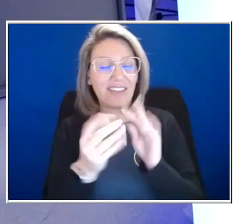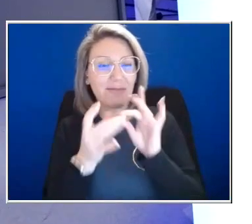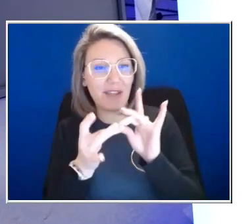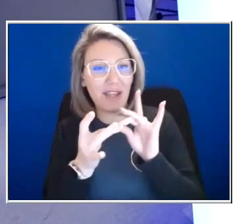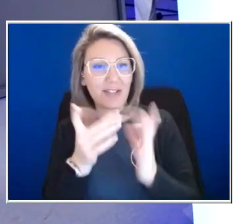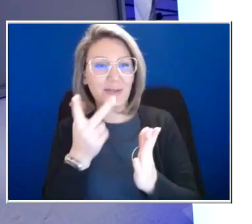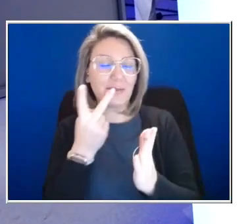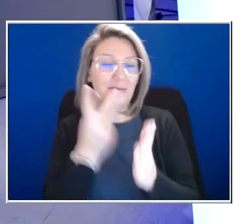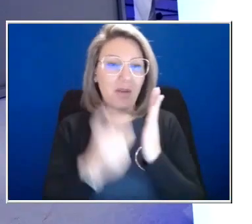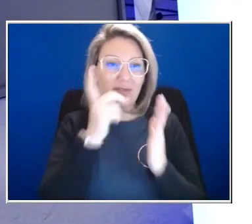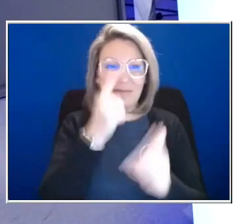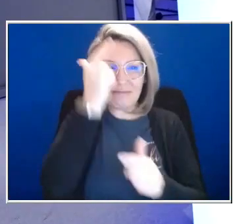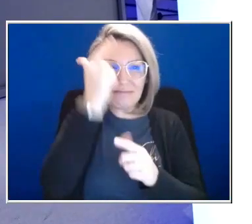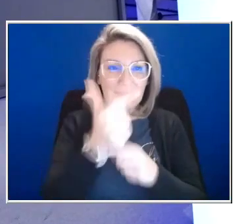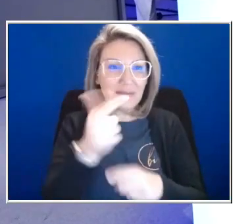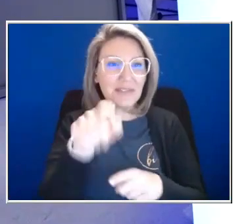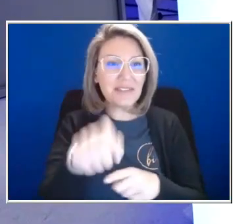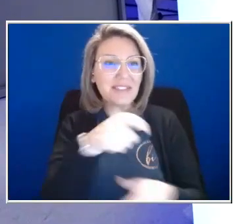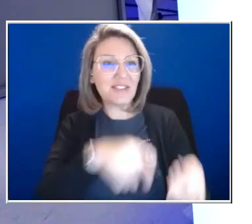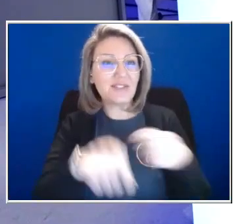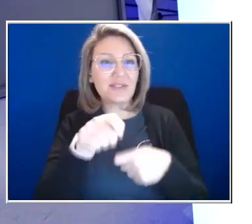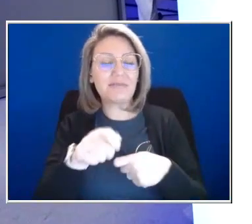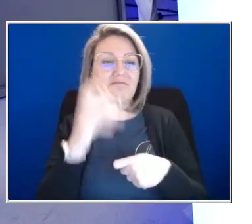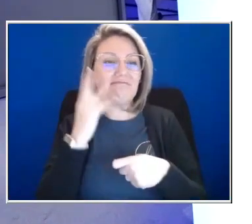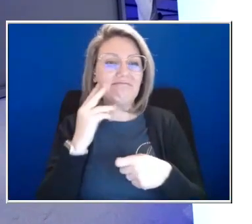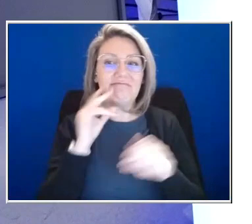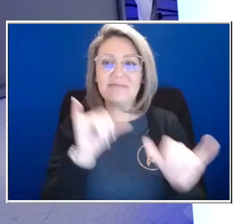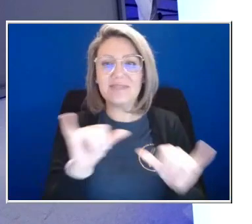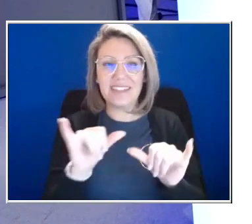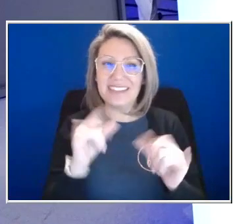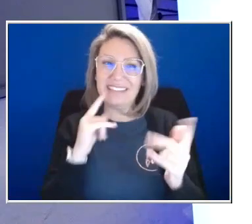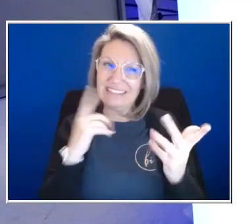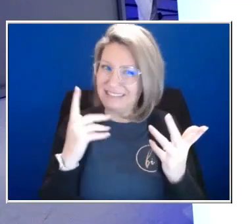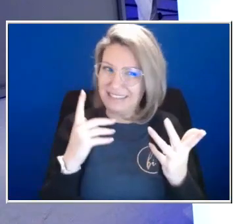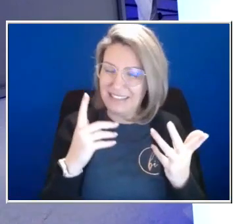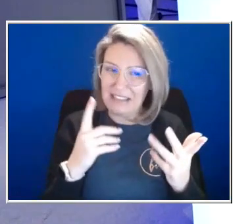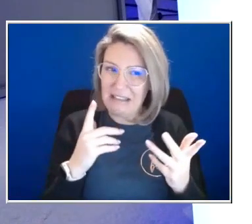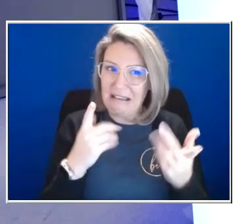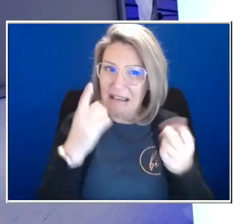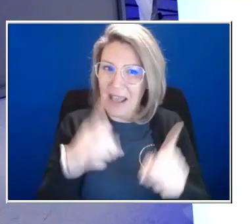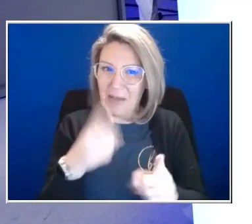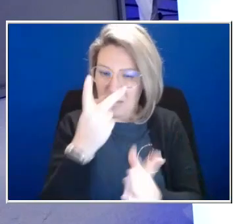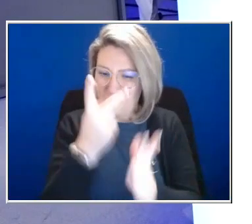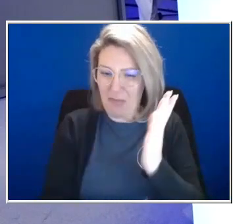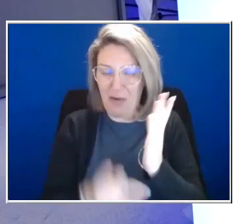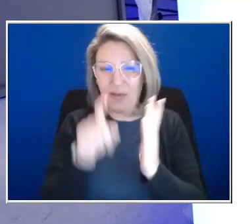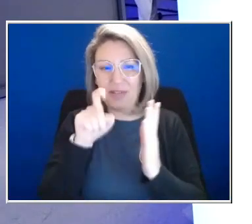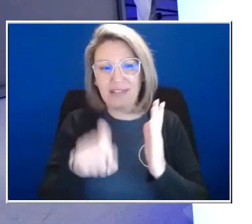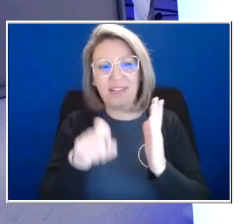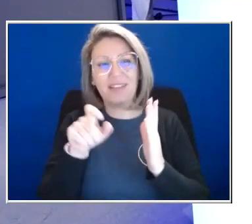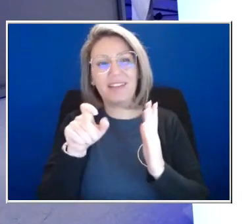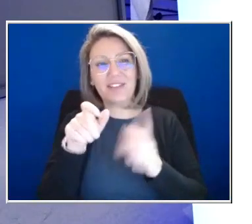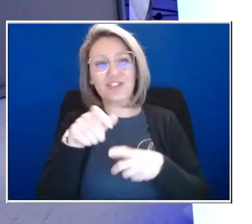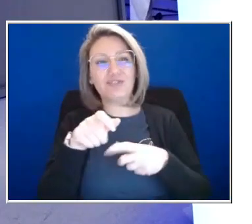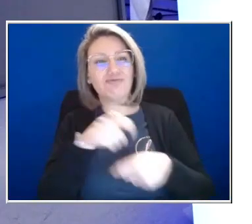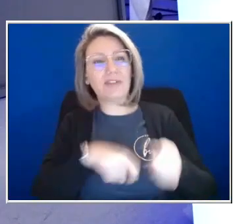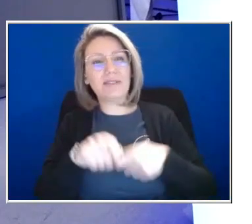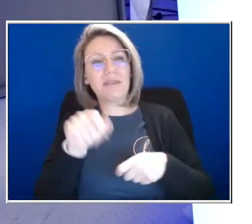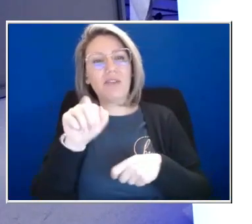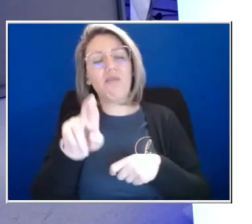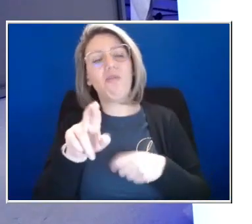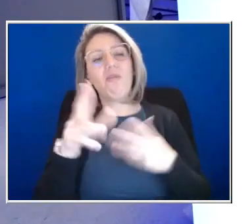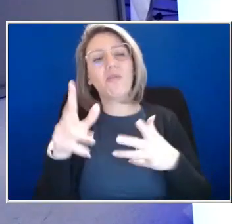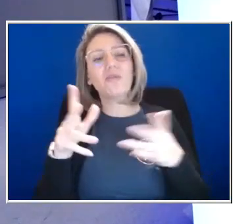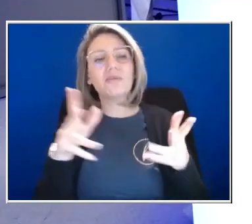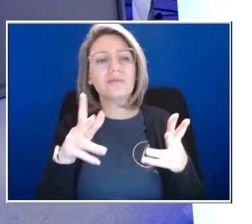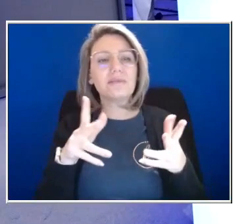transplants and kind of went through the same thing. Is it just a coincidence a brother and sister both needed a transplant? Or clearly is there something